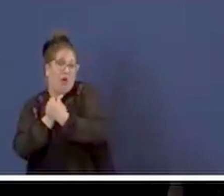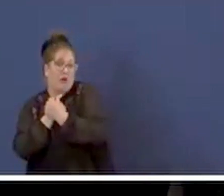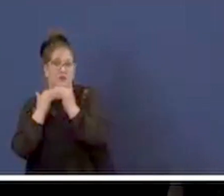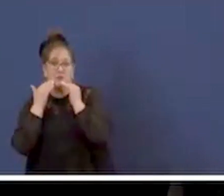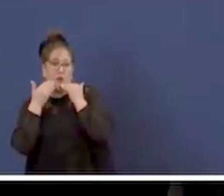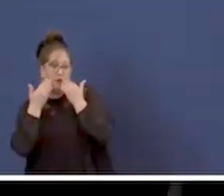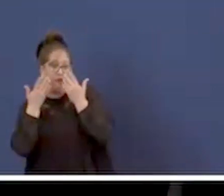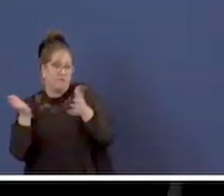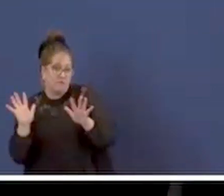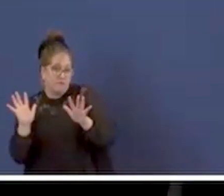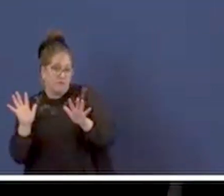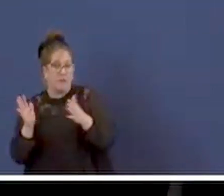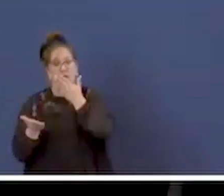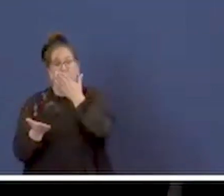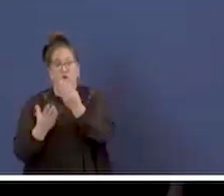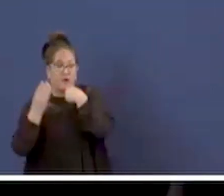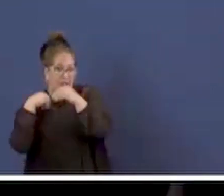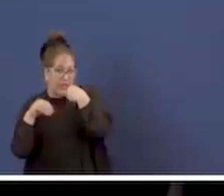smile and maybe a good meal.